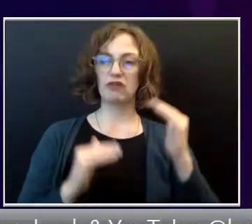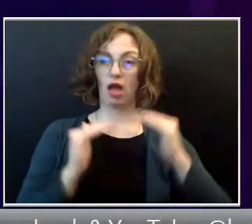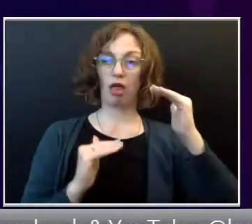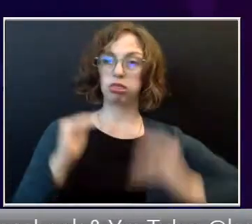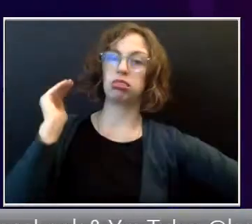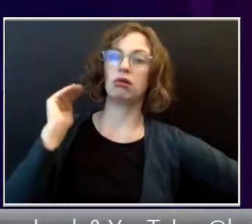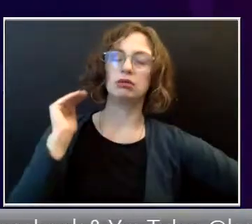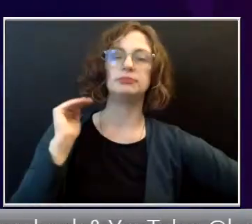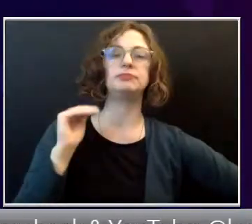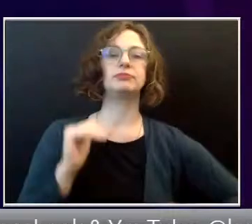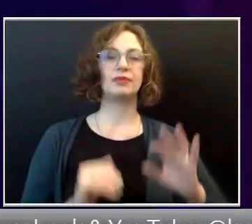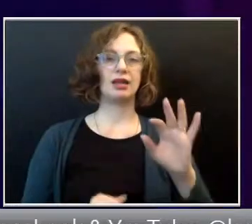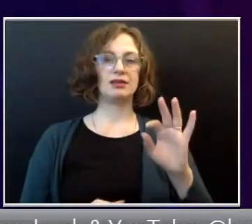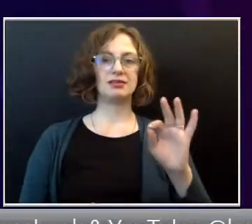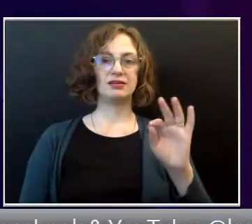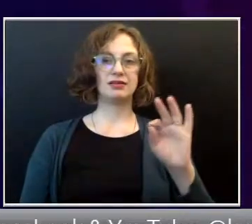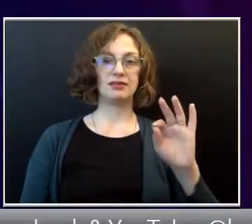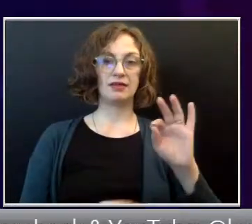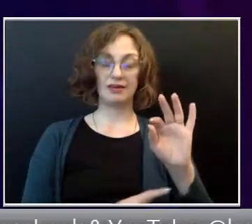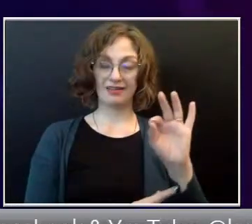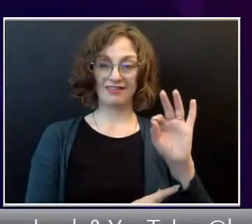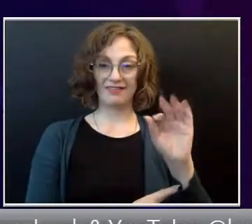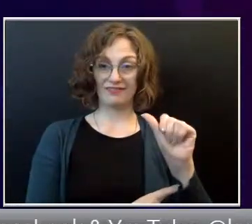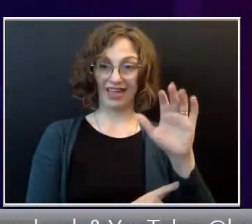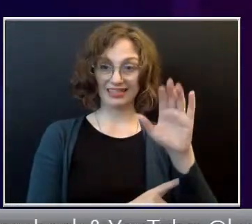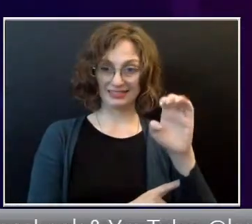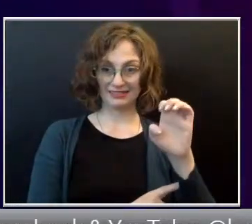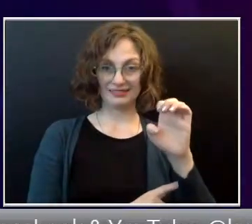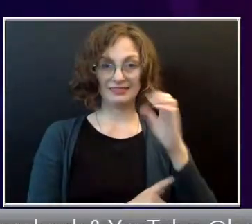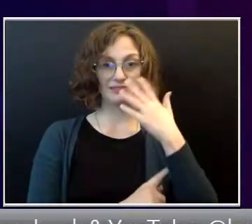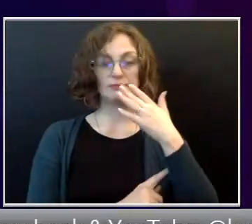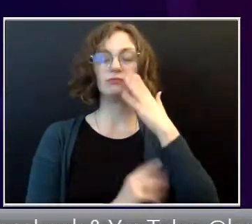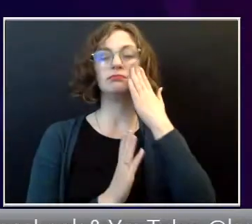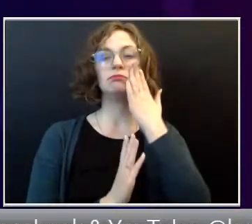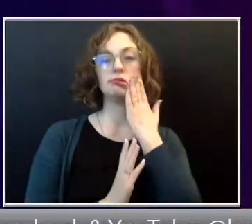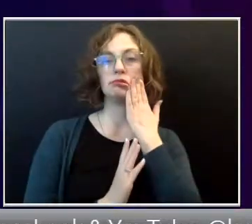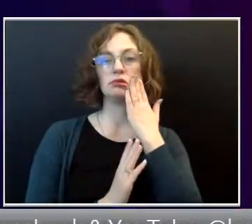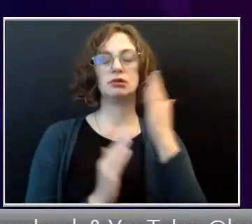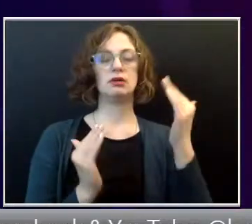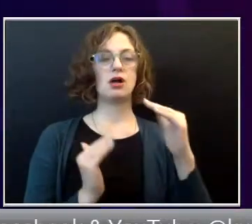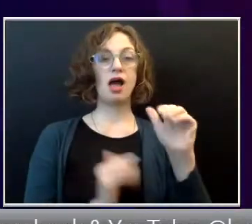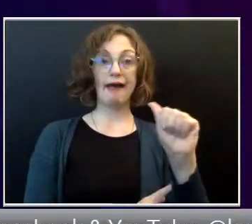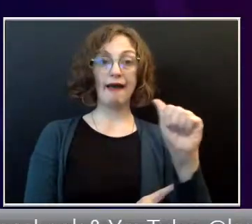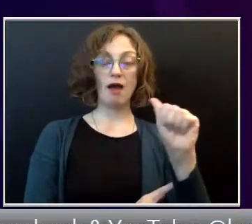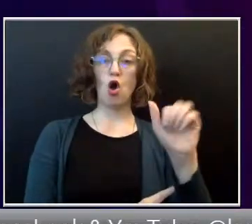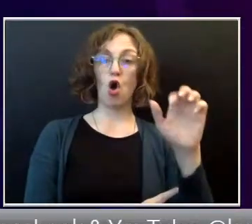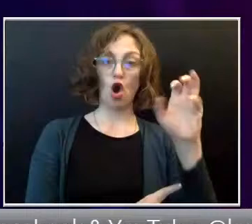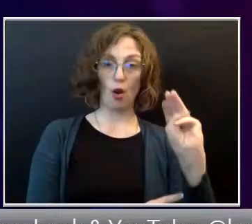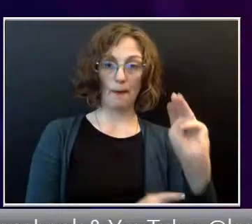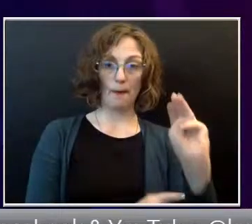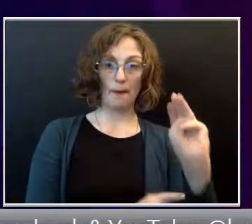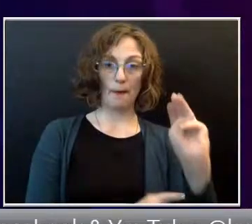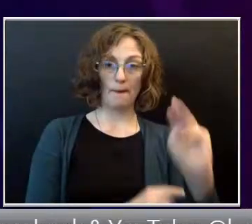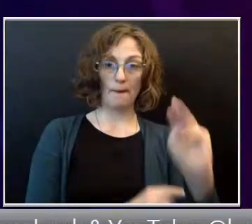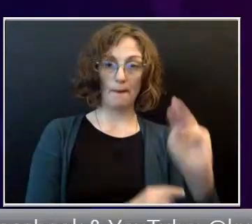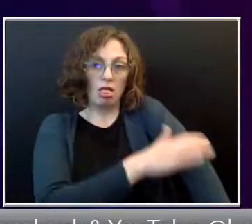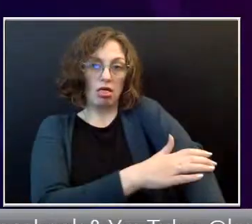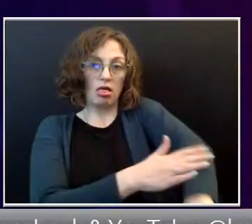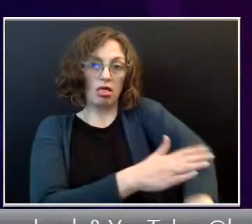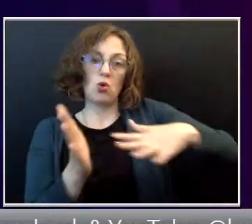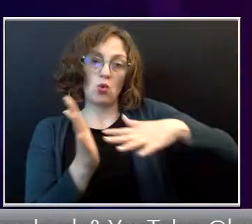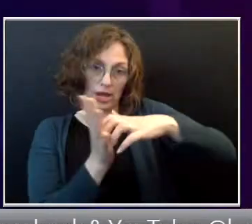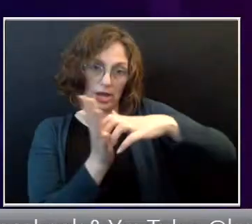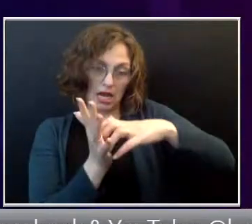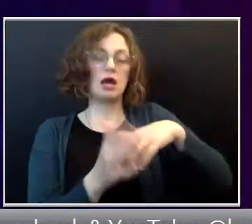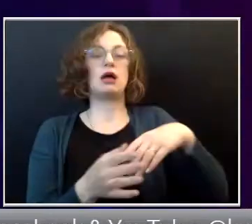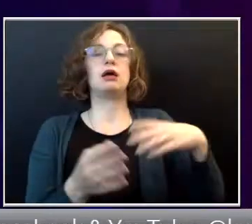Correct. Arm, weakness in an arm. Yes. Speech slurred, and then time. Yes. Time is of the essence. Do you remember